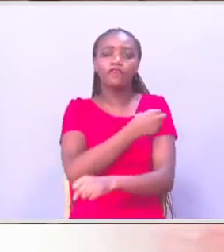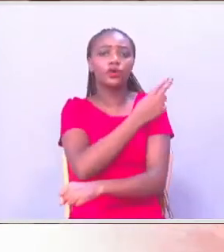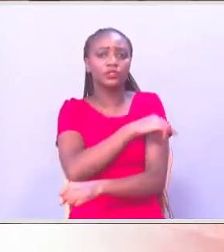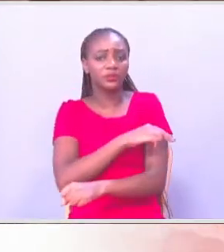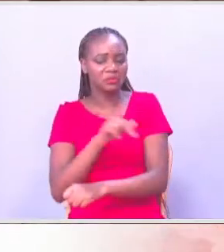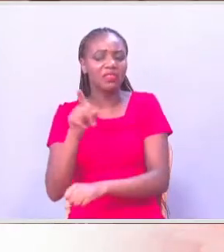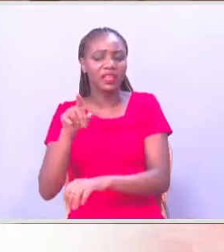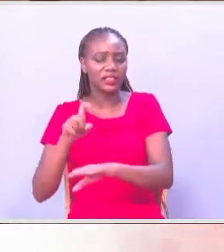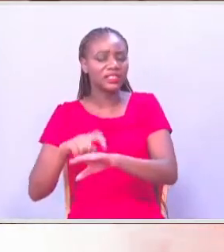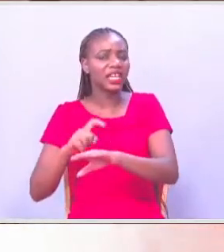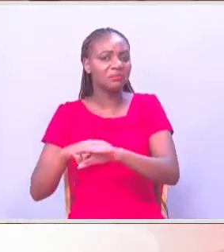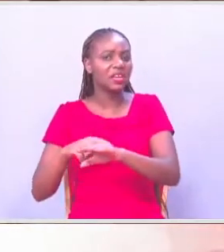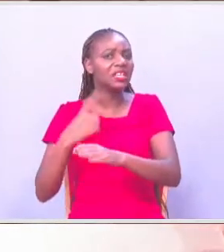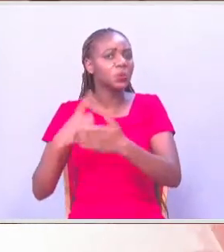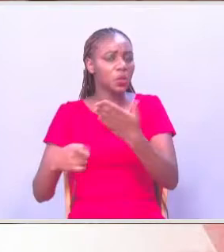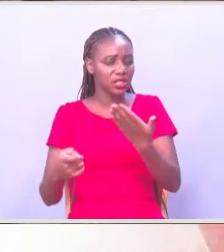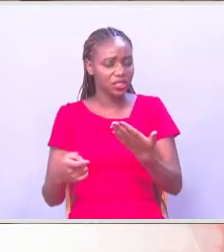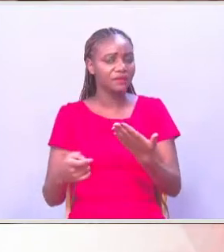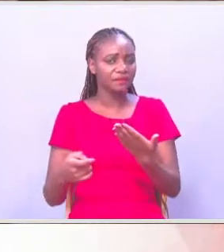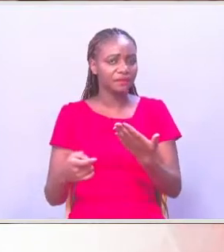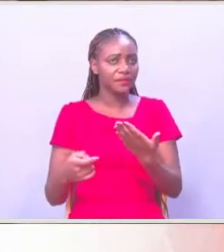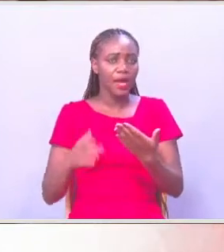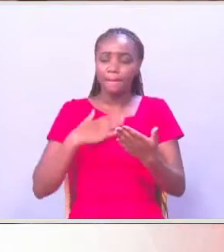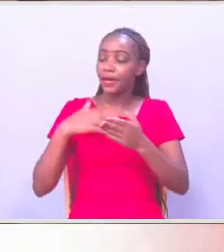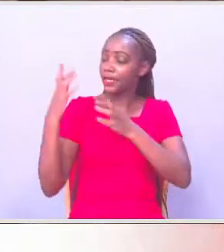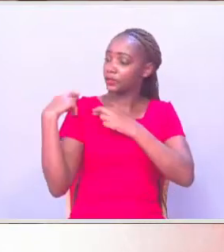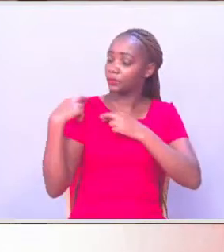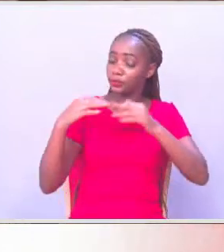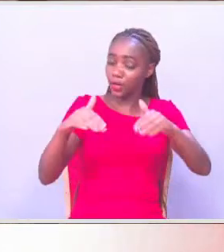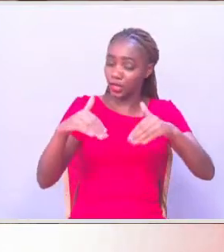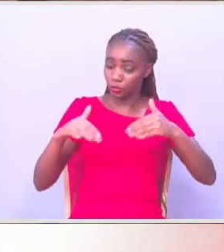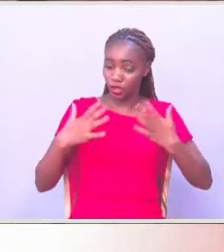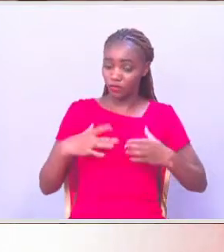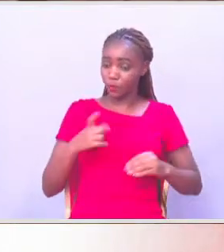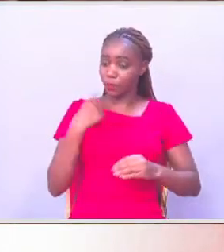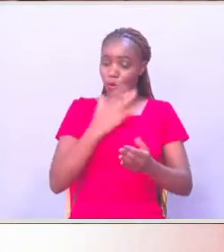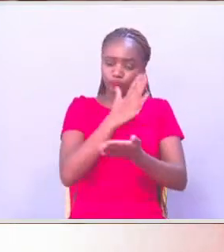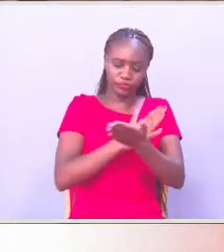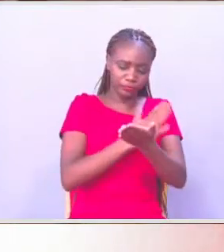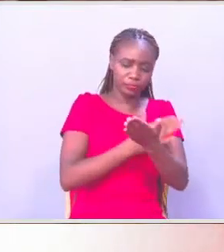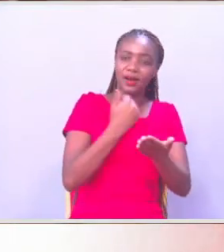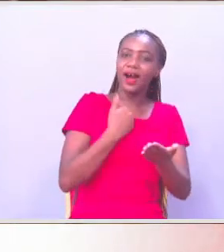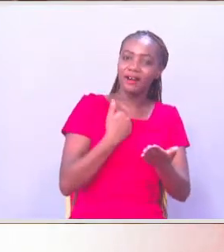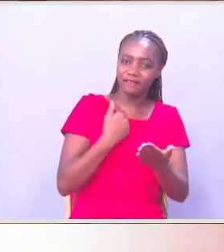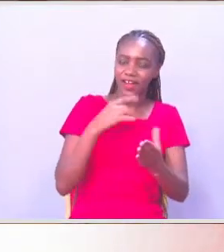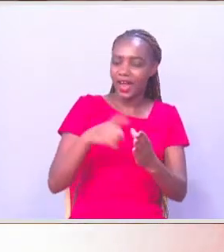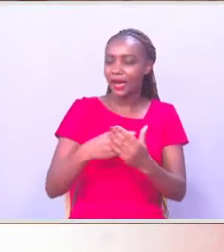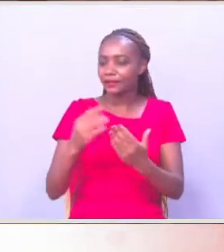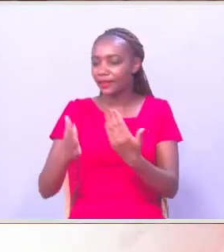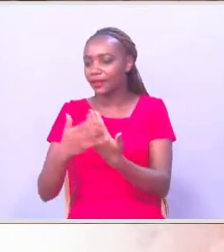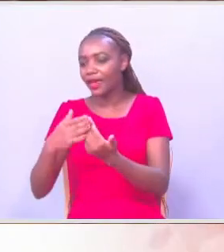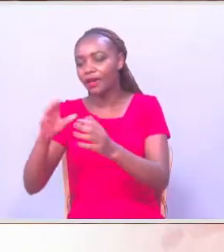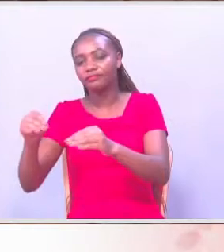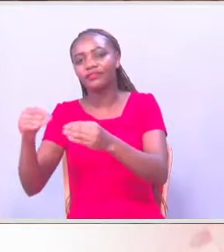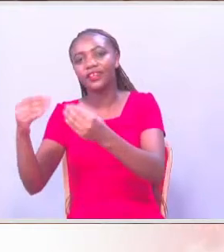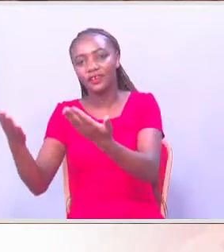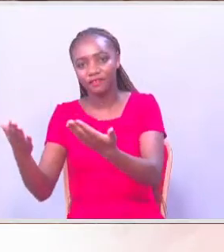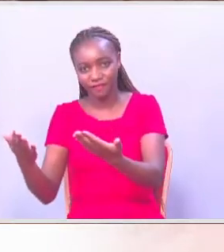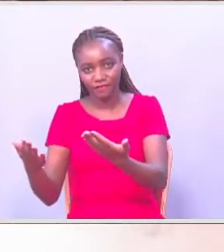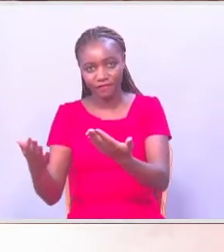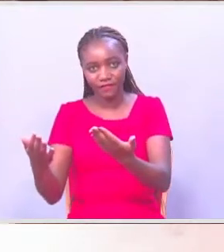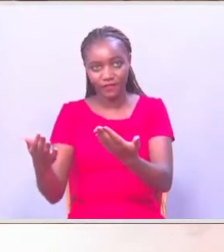huo ni kungojea wale ambao wameumia kule kwa kichaka, kama wanjafariki